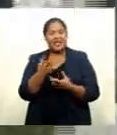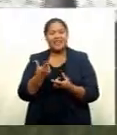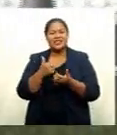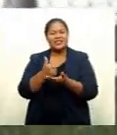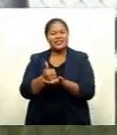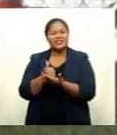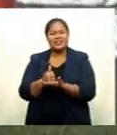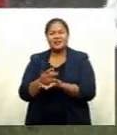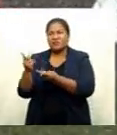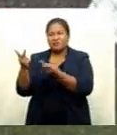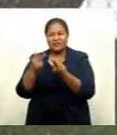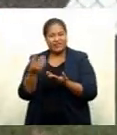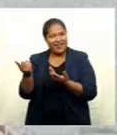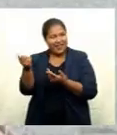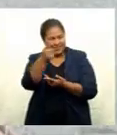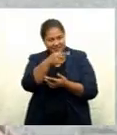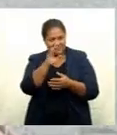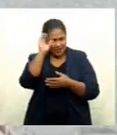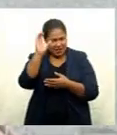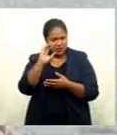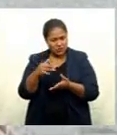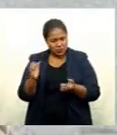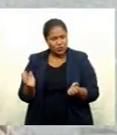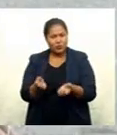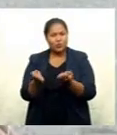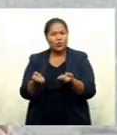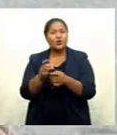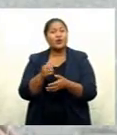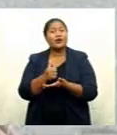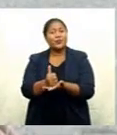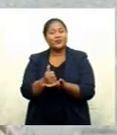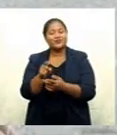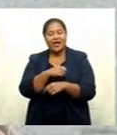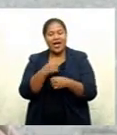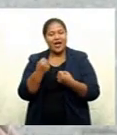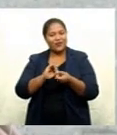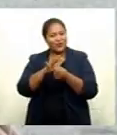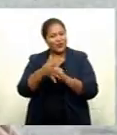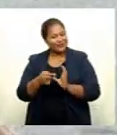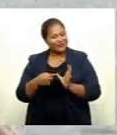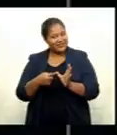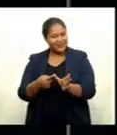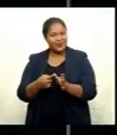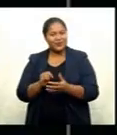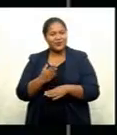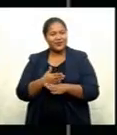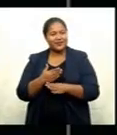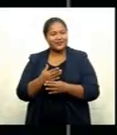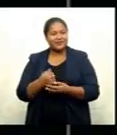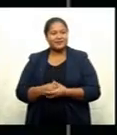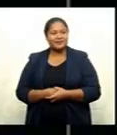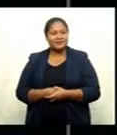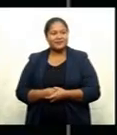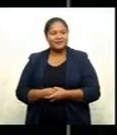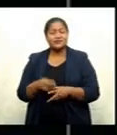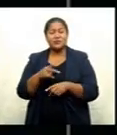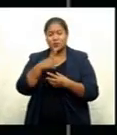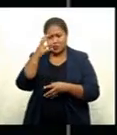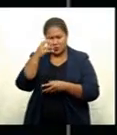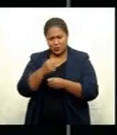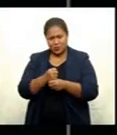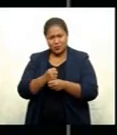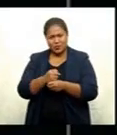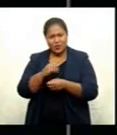other countries will help boost our COVID-19 response efforts. Kelly Vadala, FBC News. And to our latest